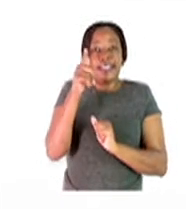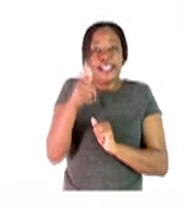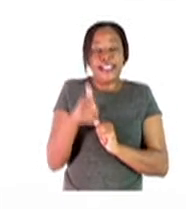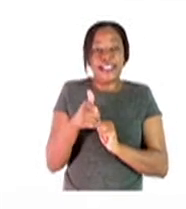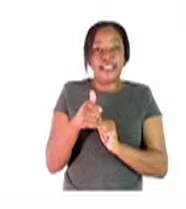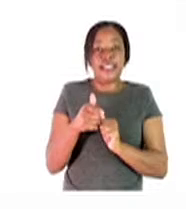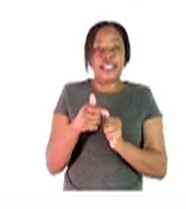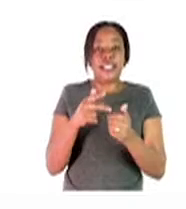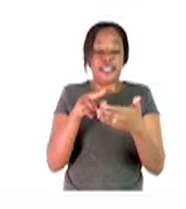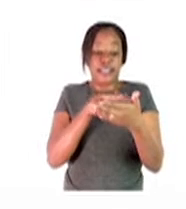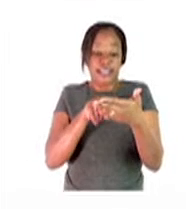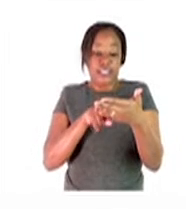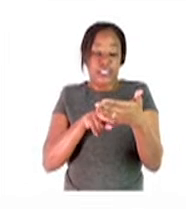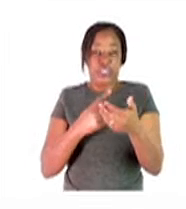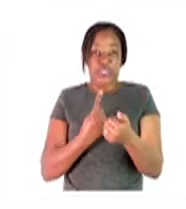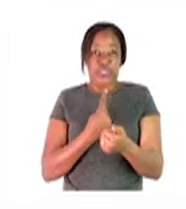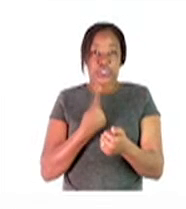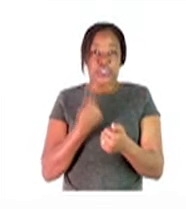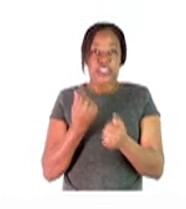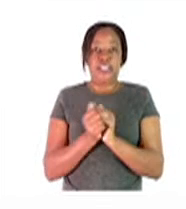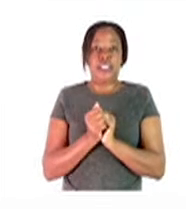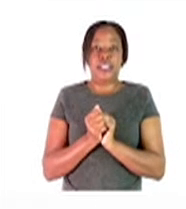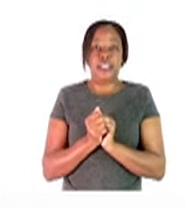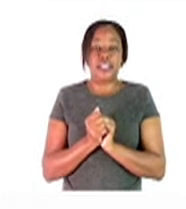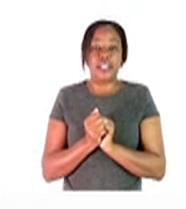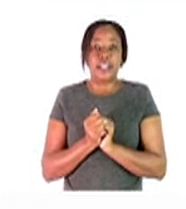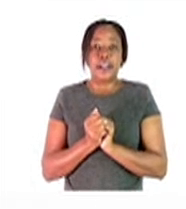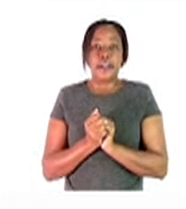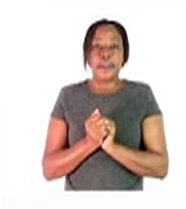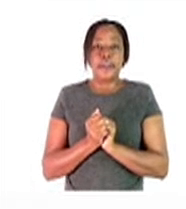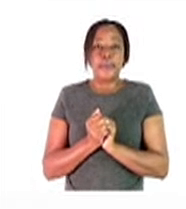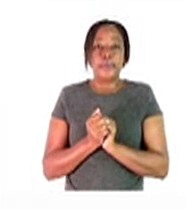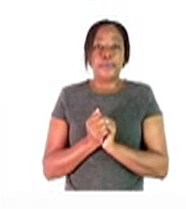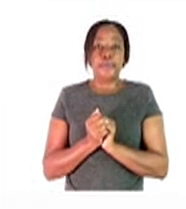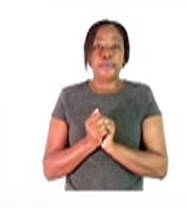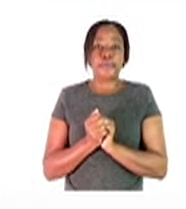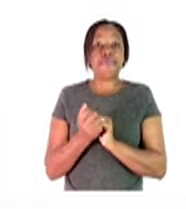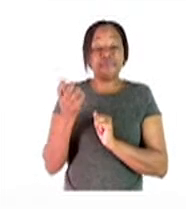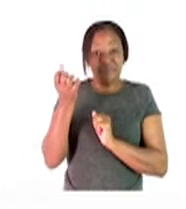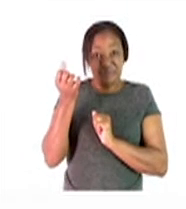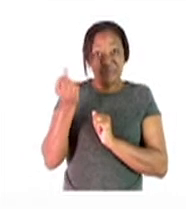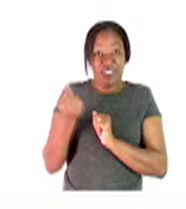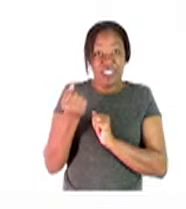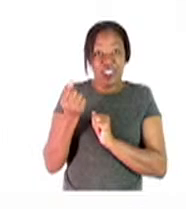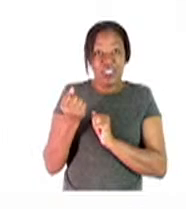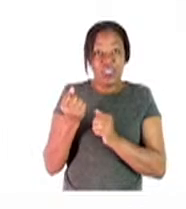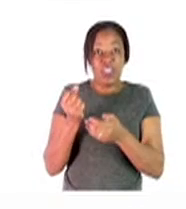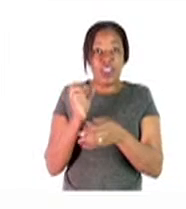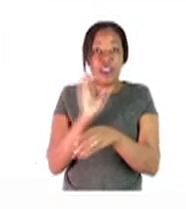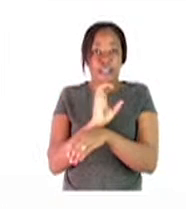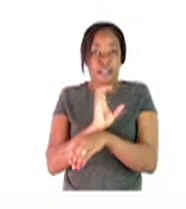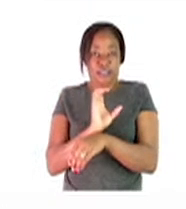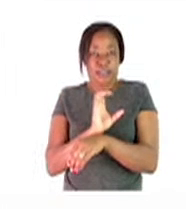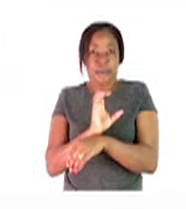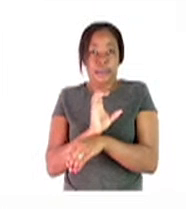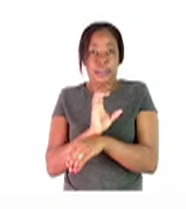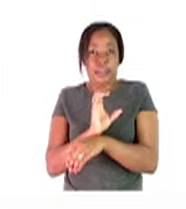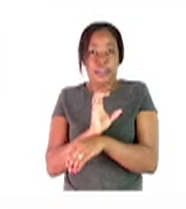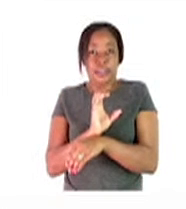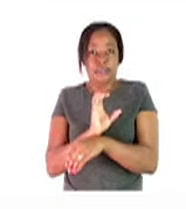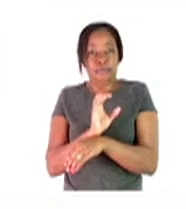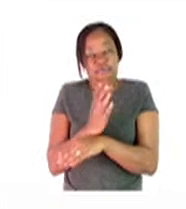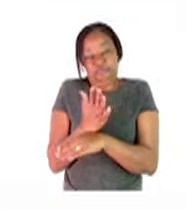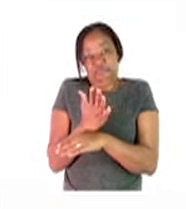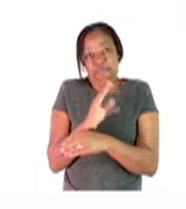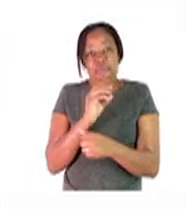and the second one is a computer. So which one do you have? Do you have a computer in your room? Remember, nowadays, most